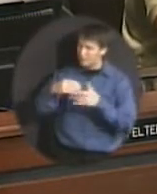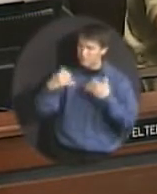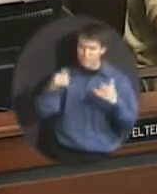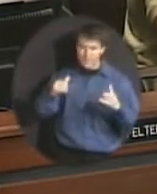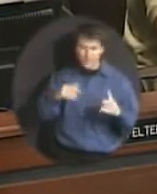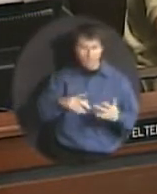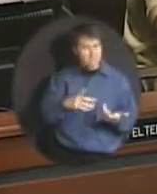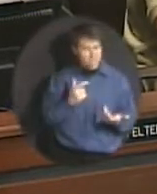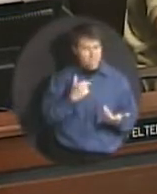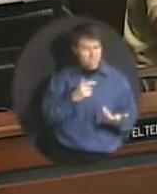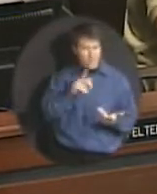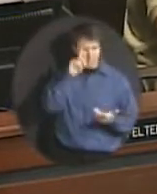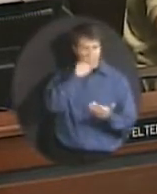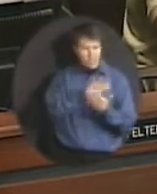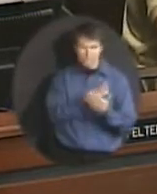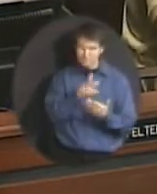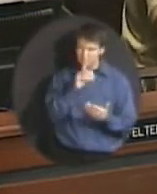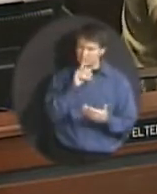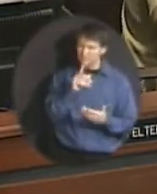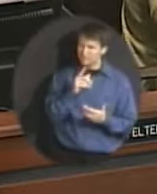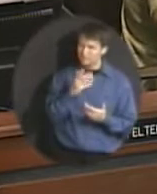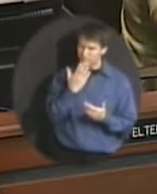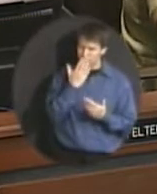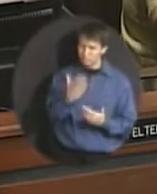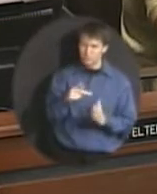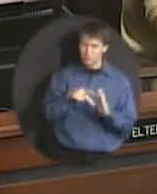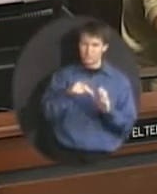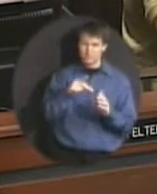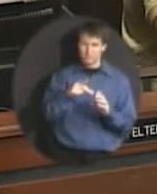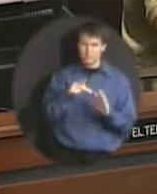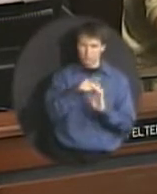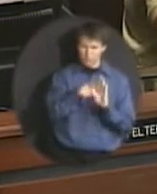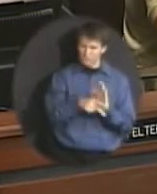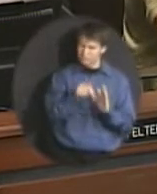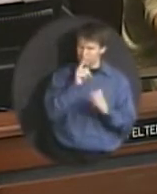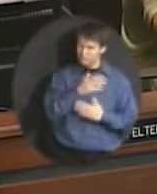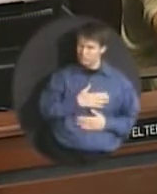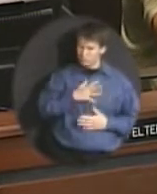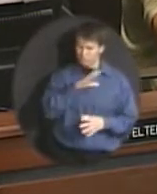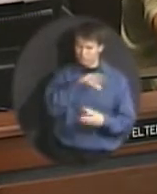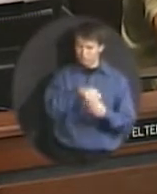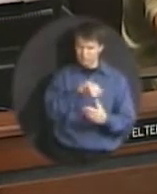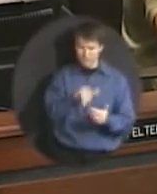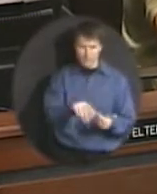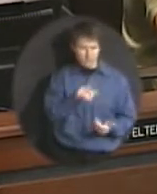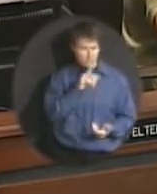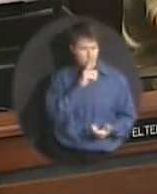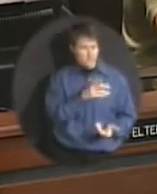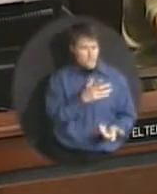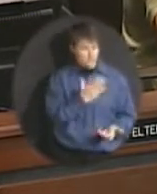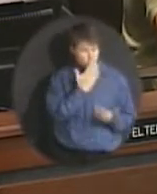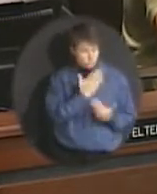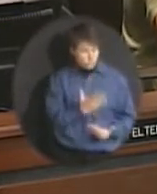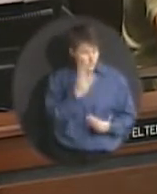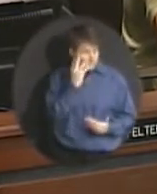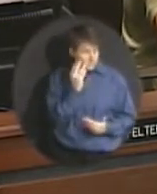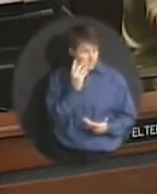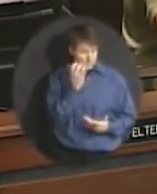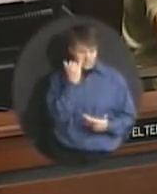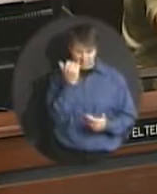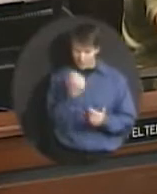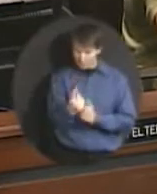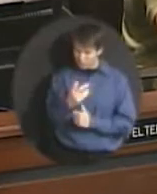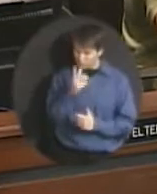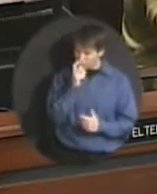and enjoyed being a part of it. But definitely it's such a good experience. I feel like anyone else that would want to have the opportunity